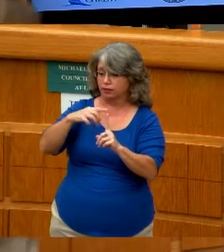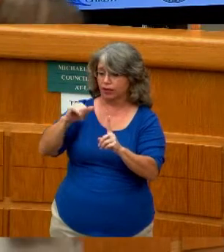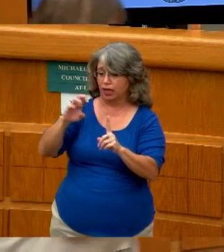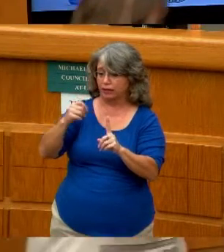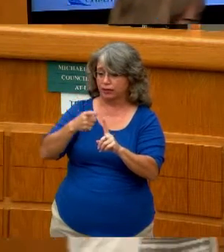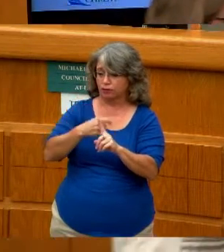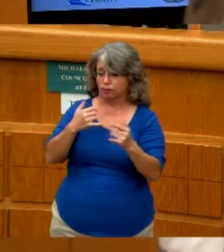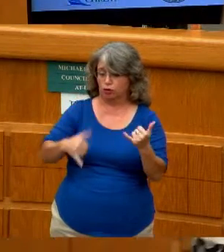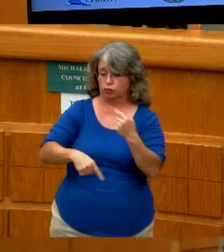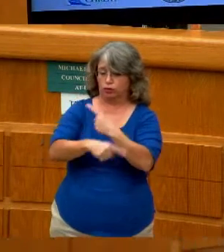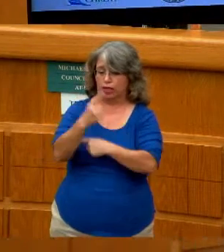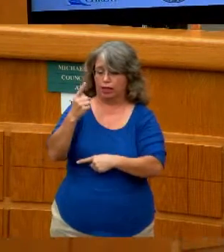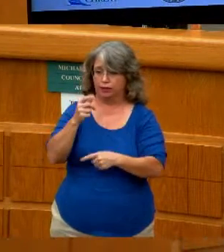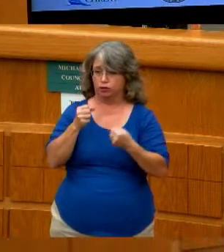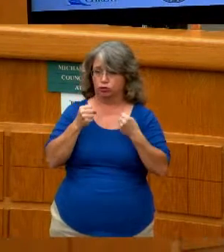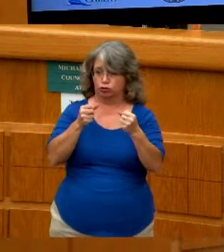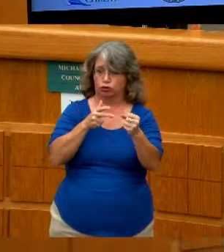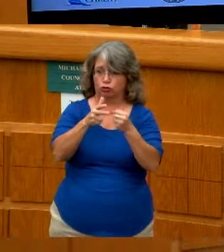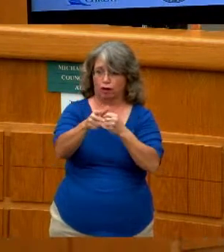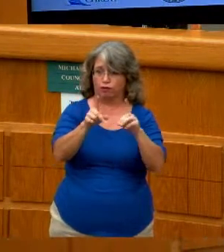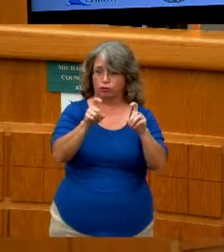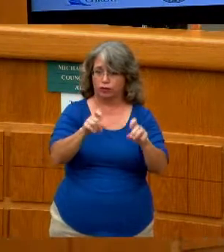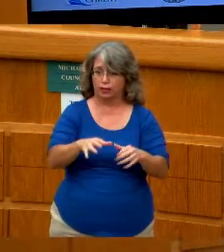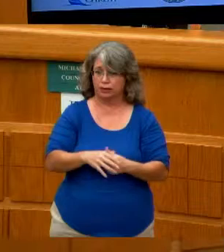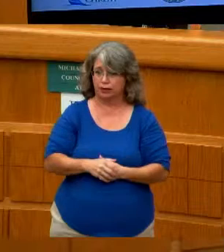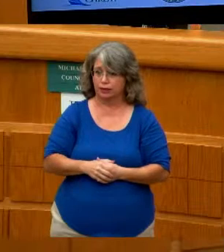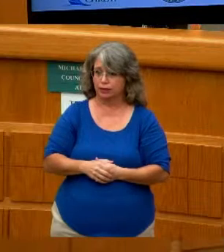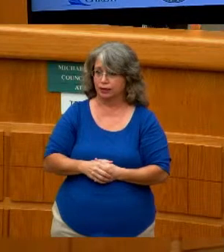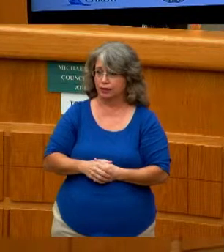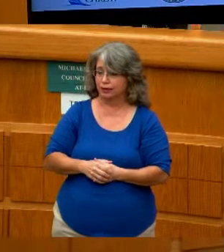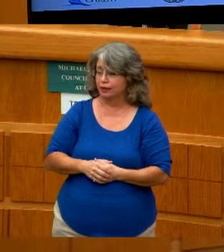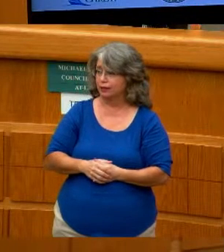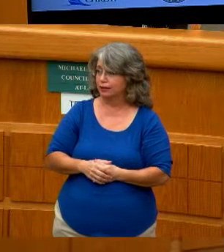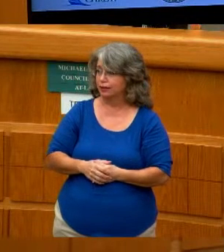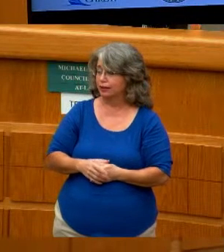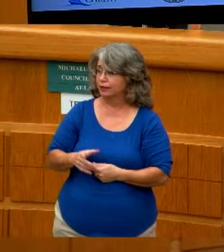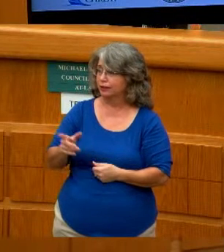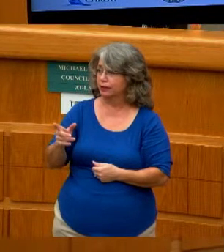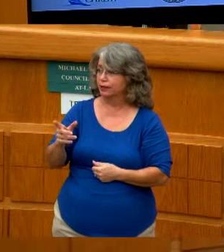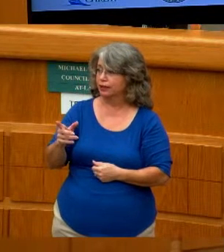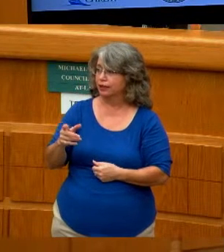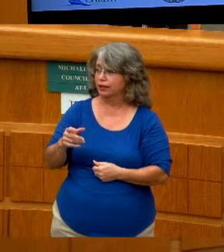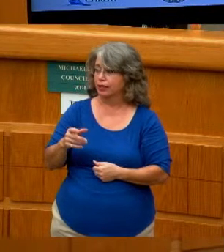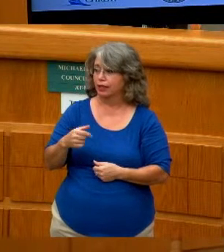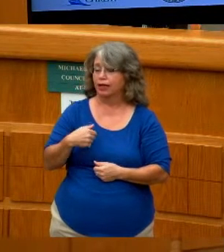already contacted all the positive cases from today's drive-through testing?